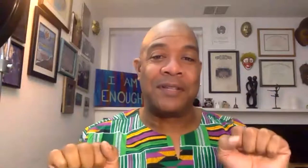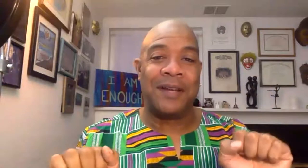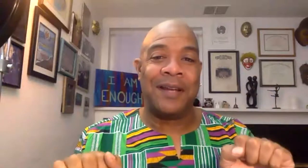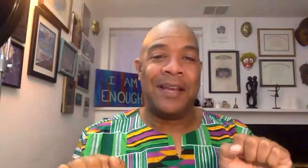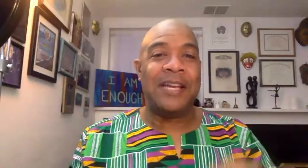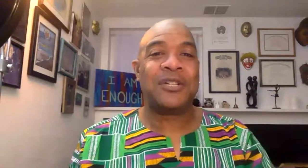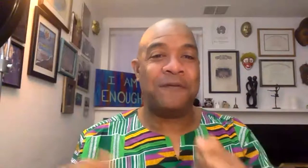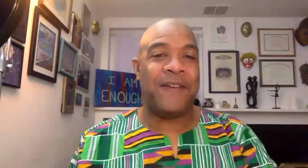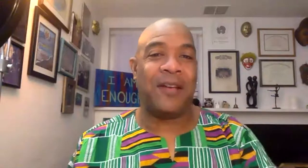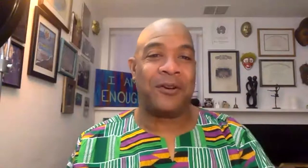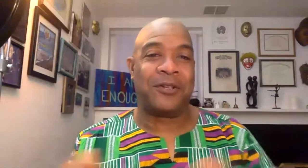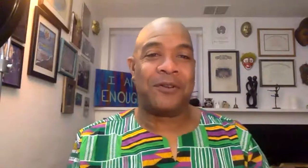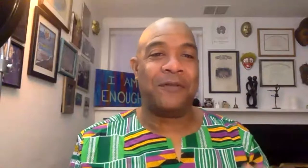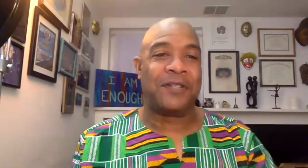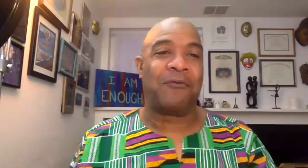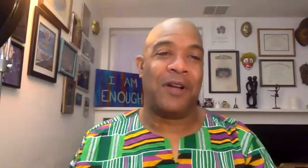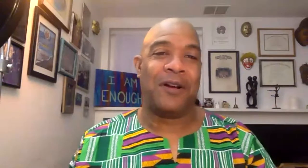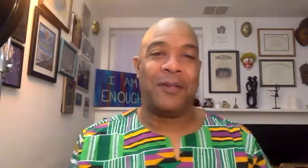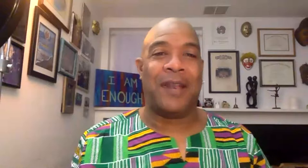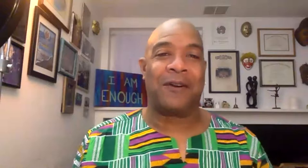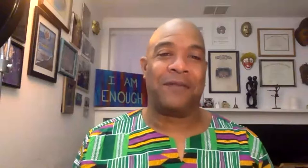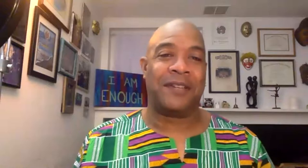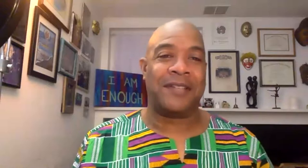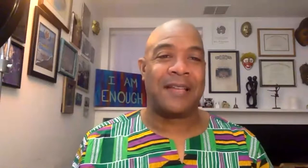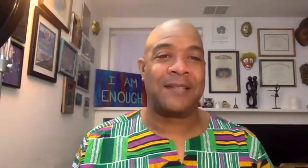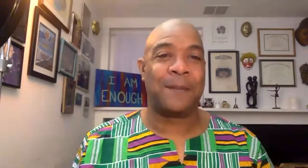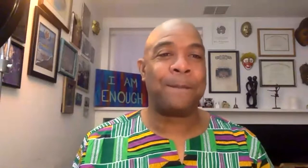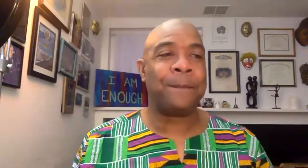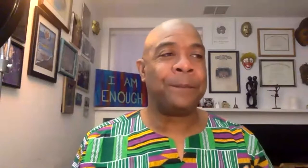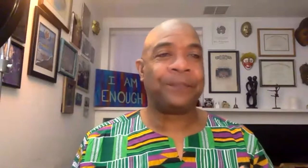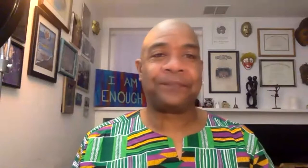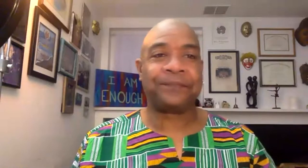was, each failure serves as a rung on the ladder of success.